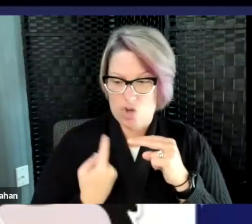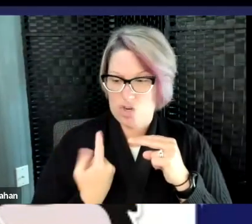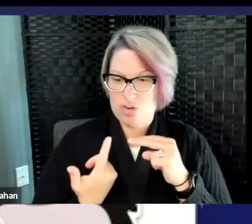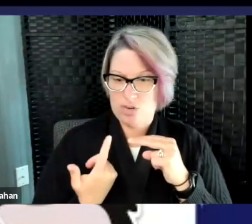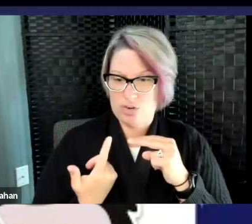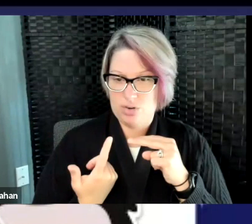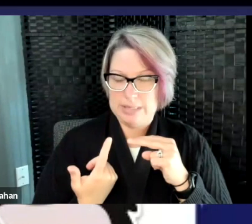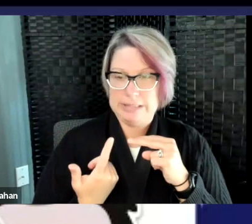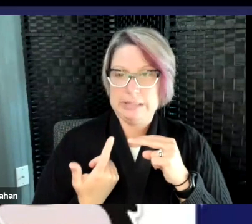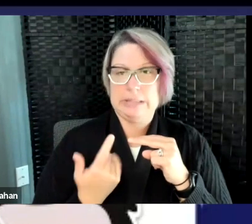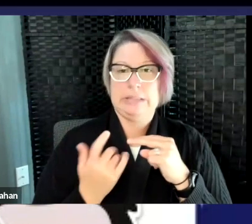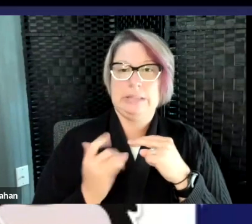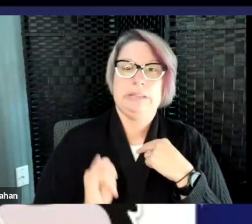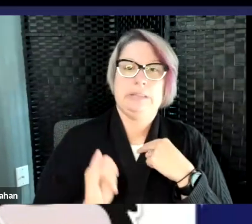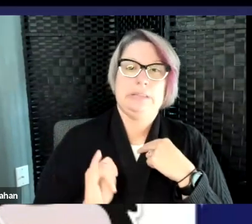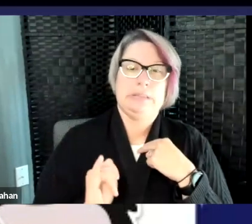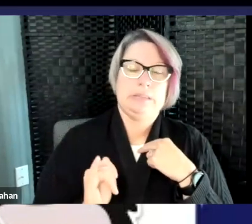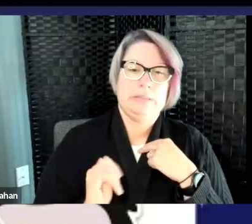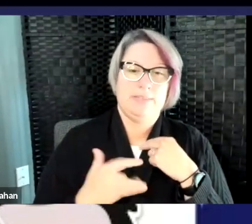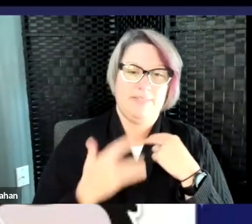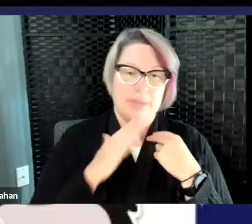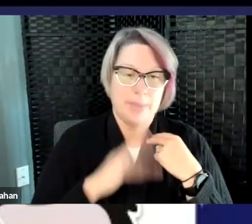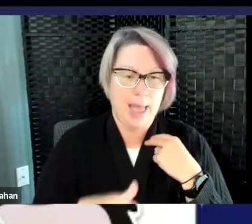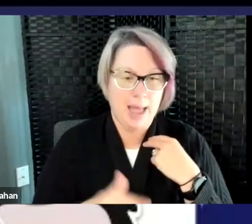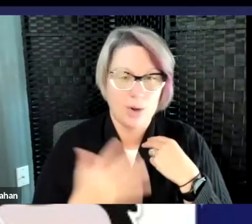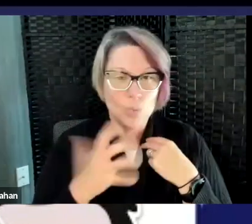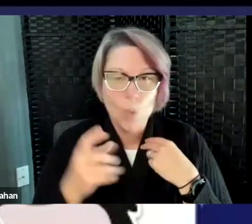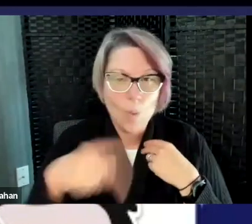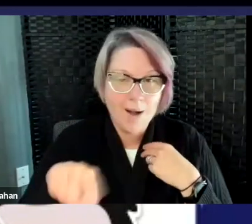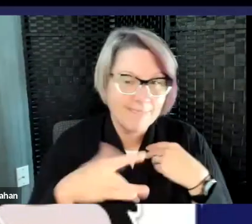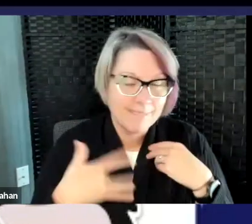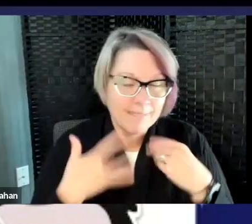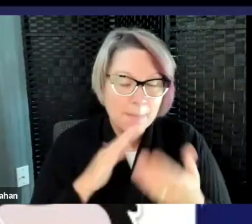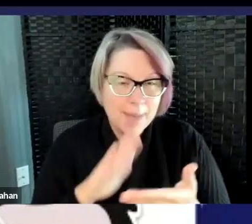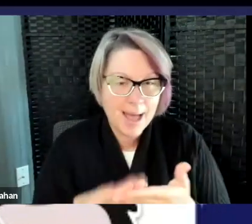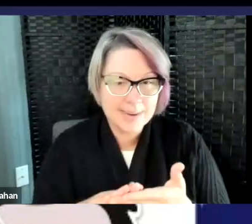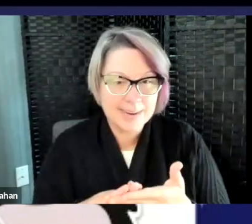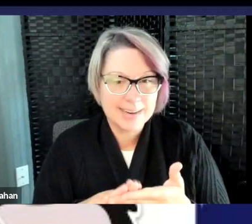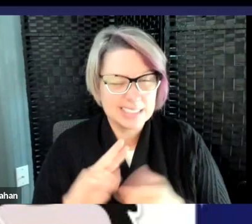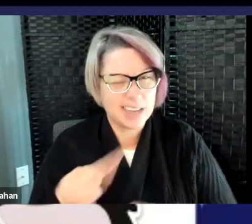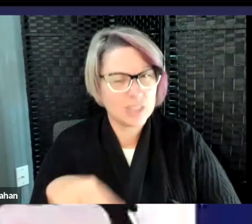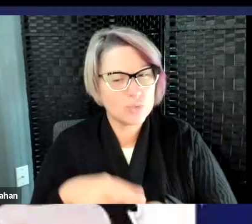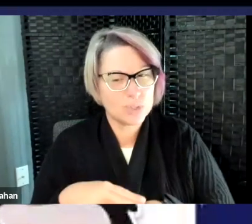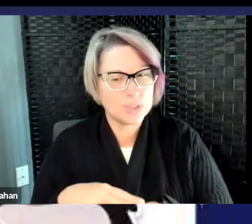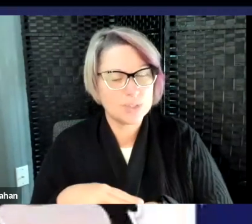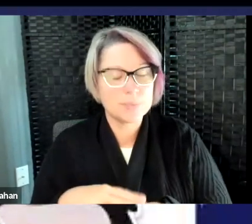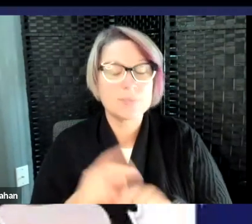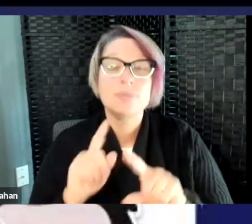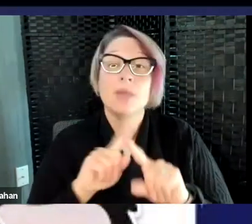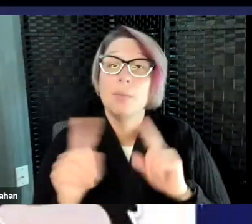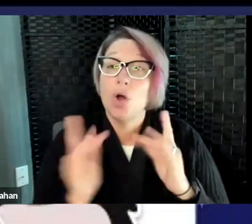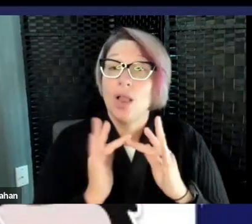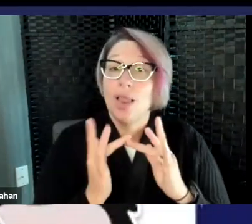feel bad. And we're human and we don't want others to feel bad. That's natural. But when you're